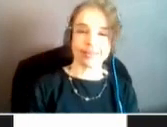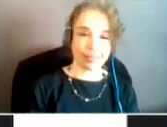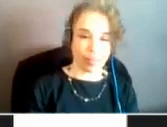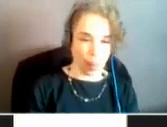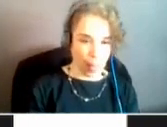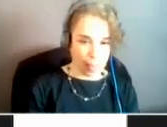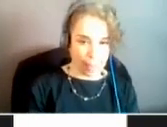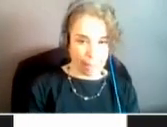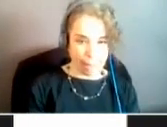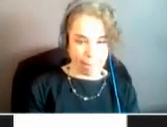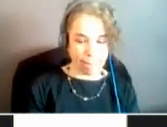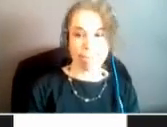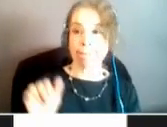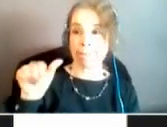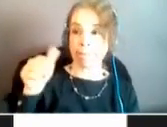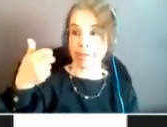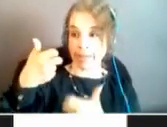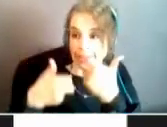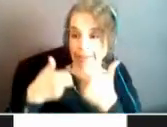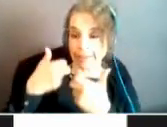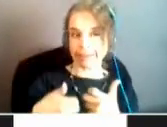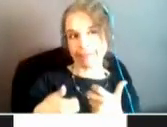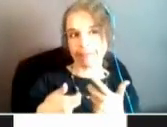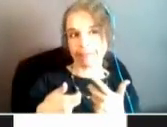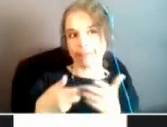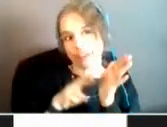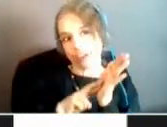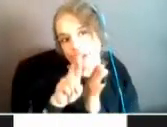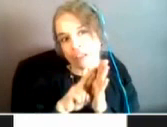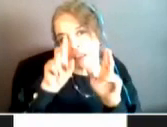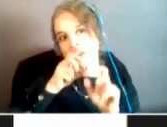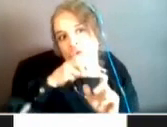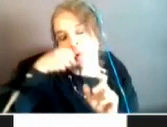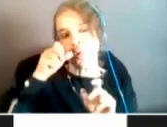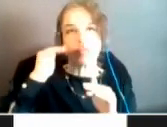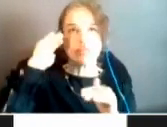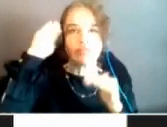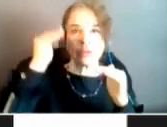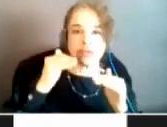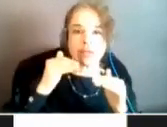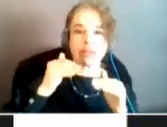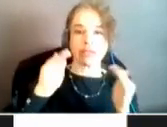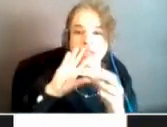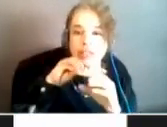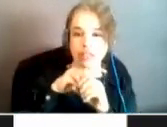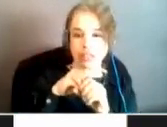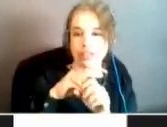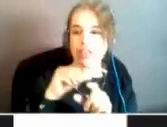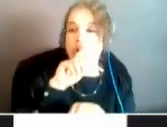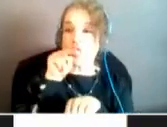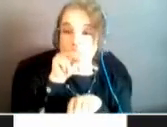And so other issues in assessment of older suicidal adults include distinguishing between